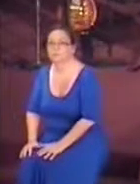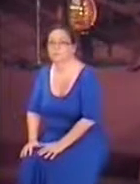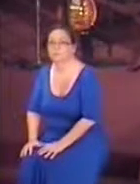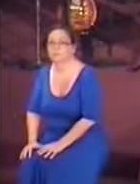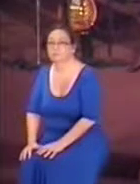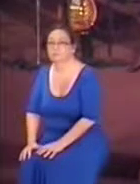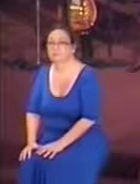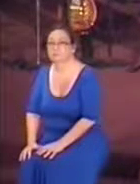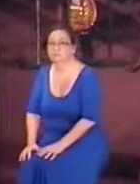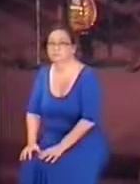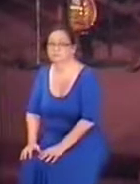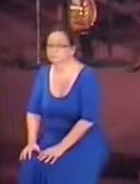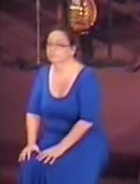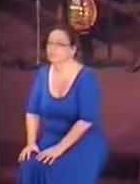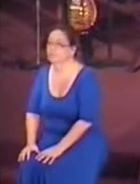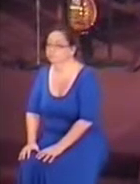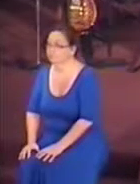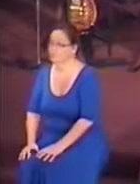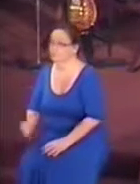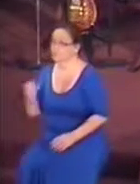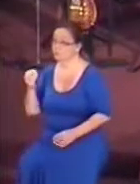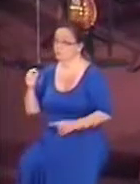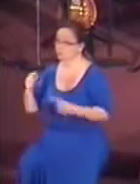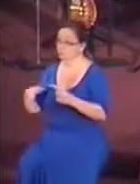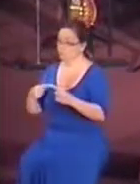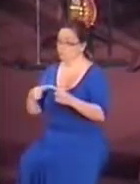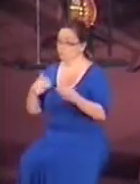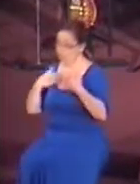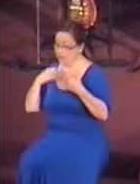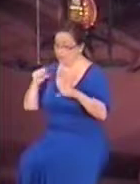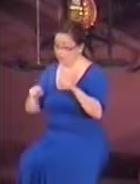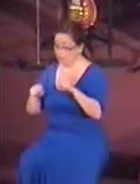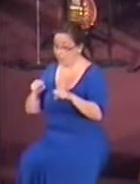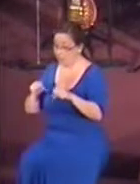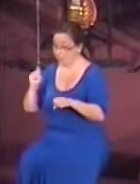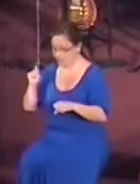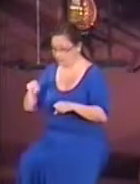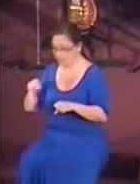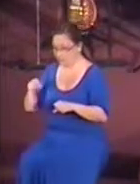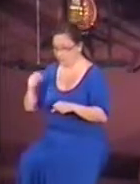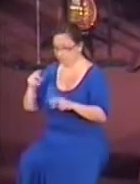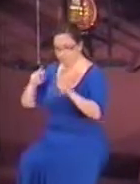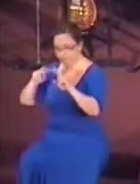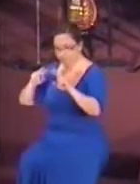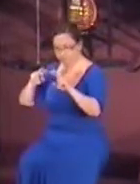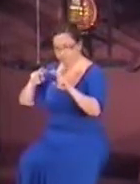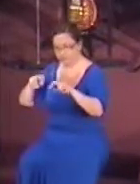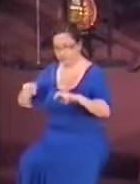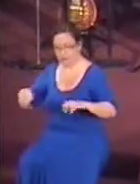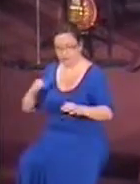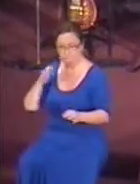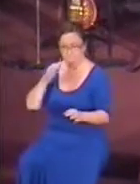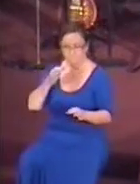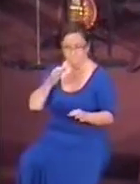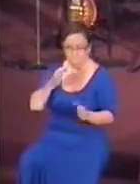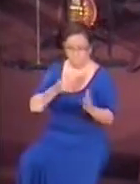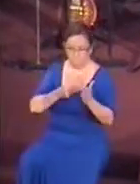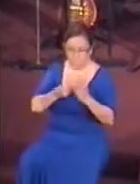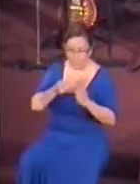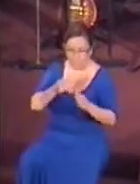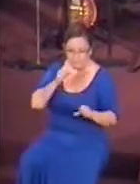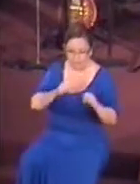fires of temptation. And so when dealing with doubts, we need to distinguish between factual doubt and emotional